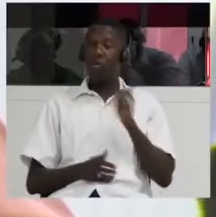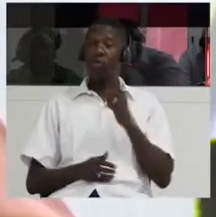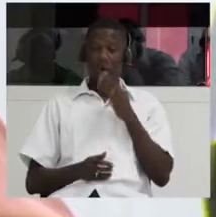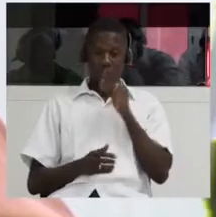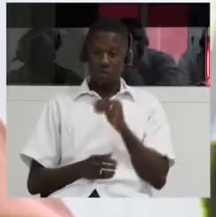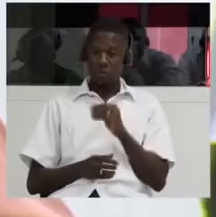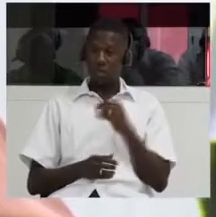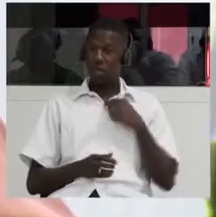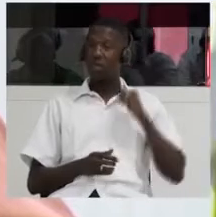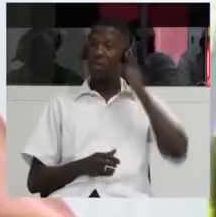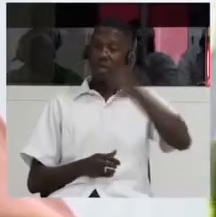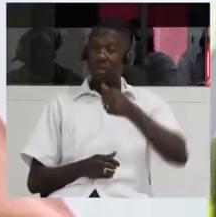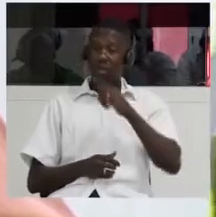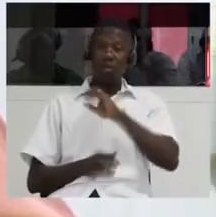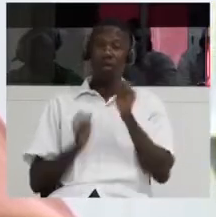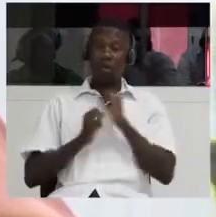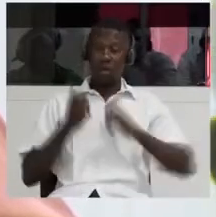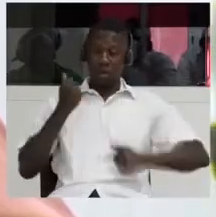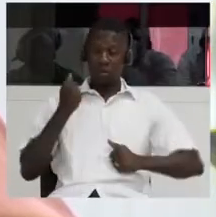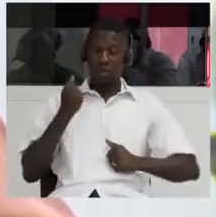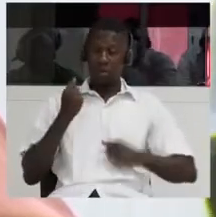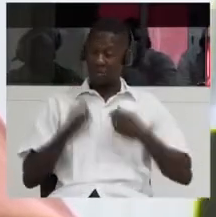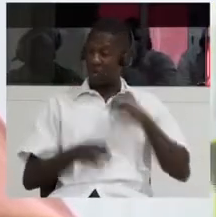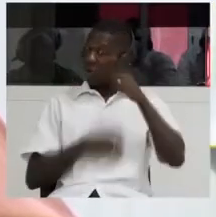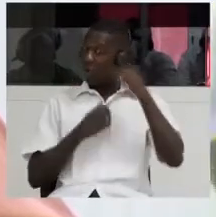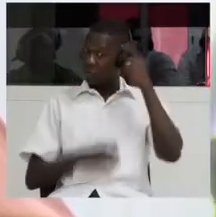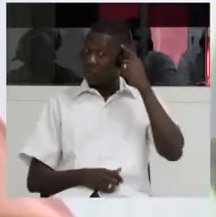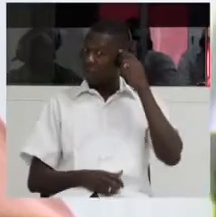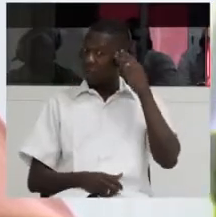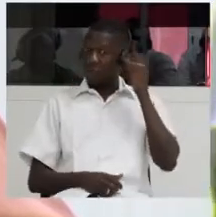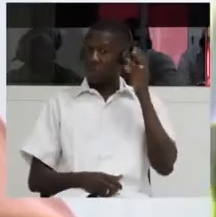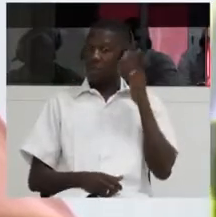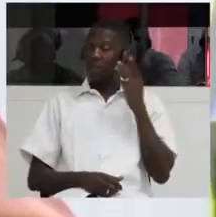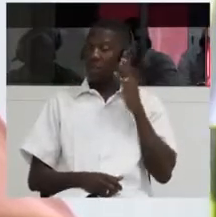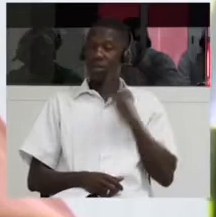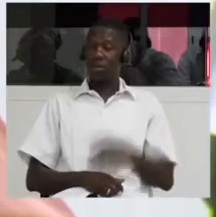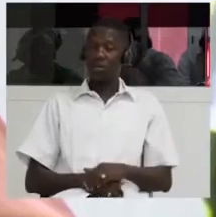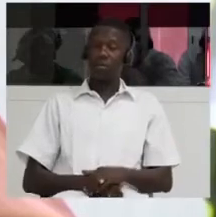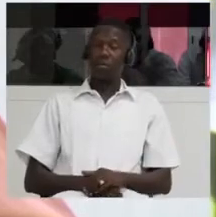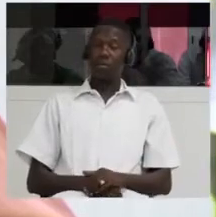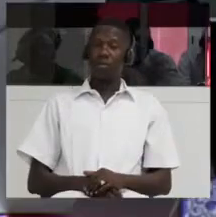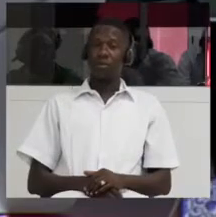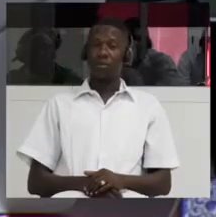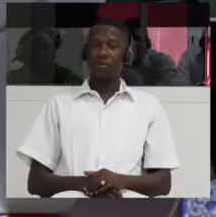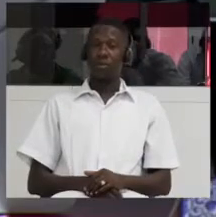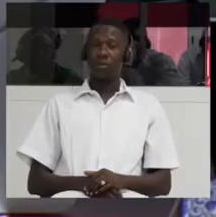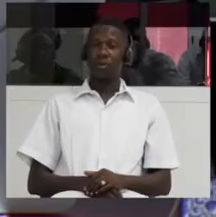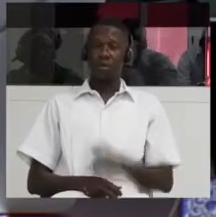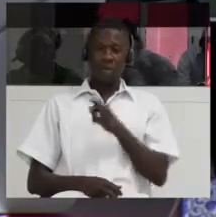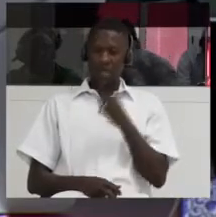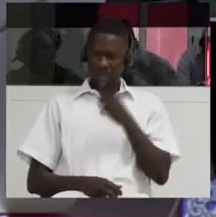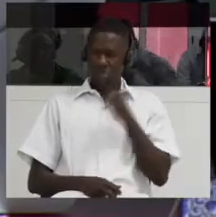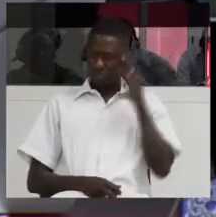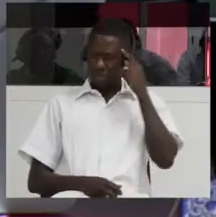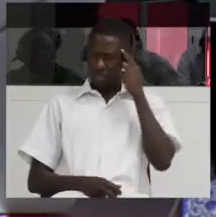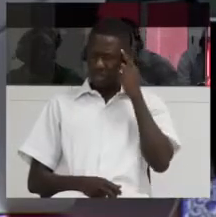day without arms, that rang a bell to all of us. And what by that you suggesting that